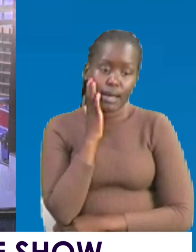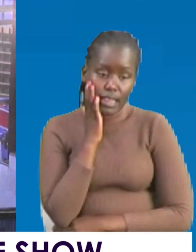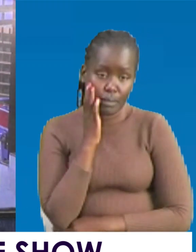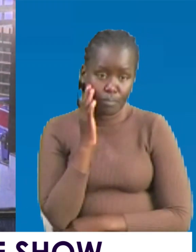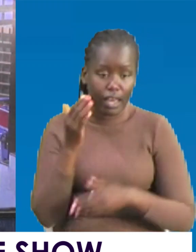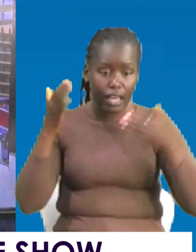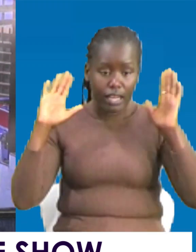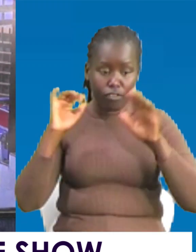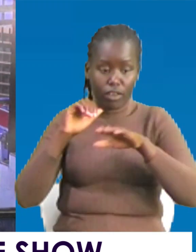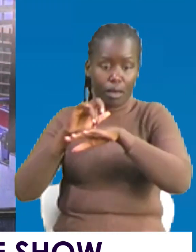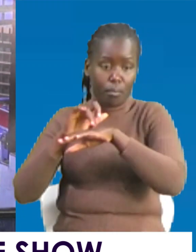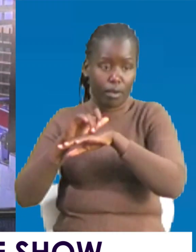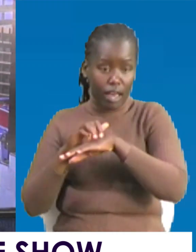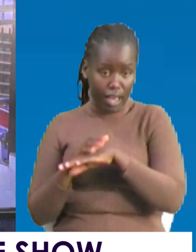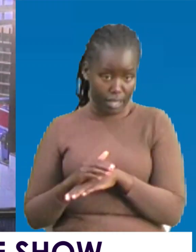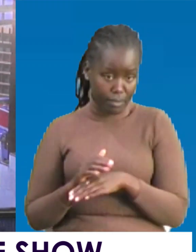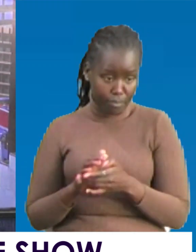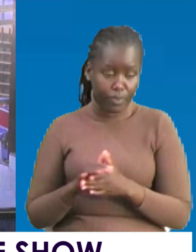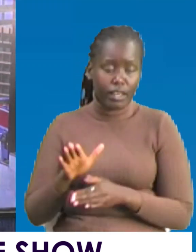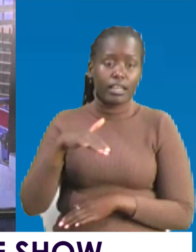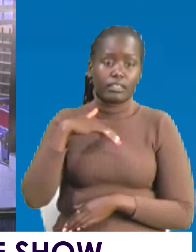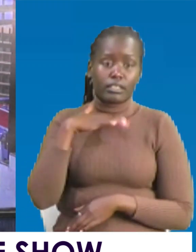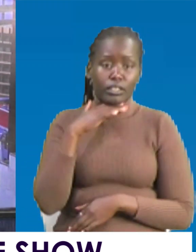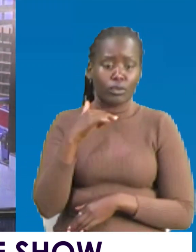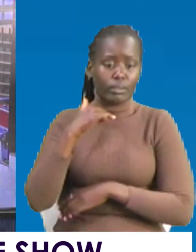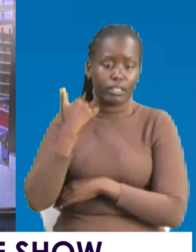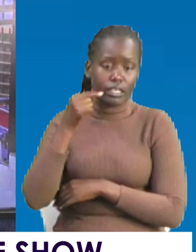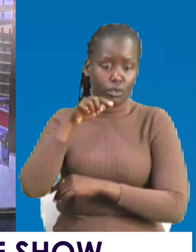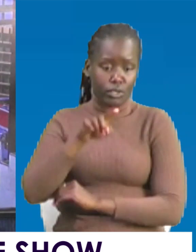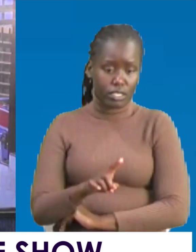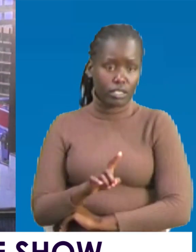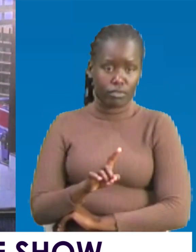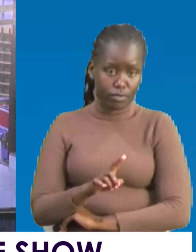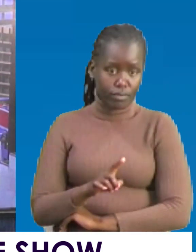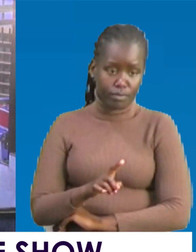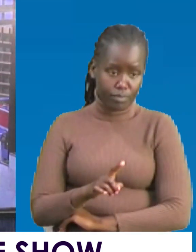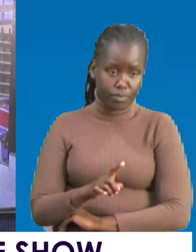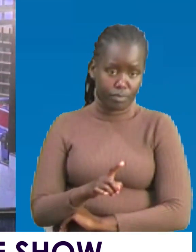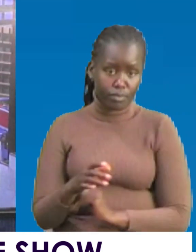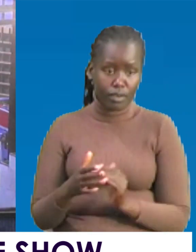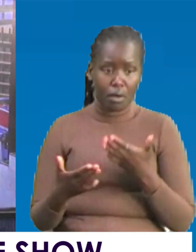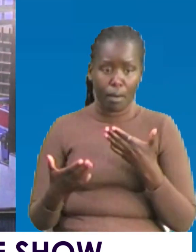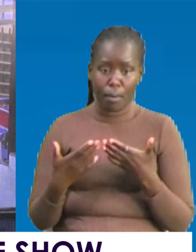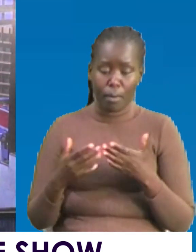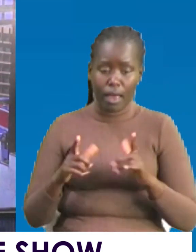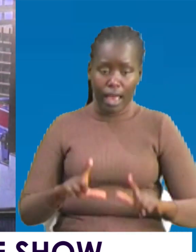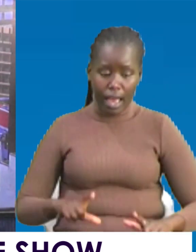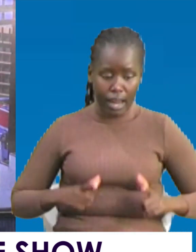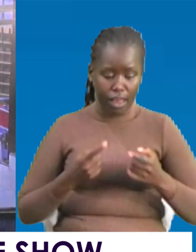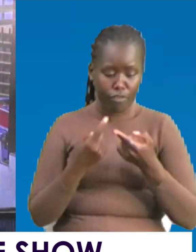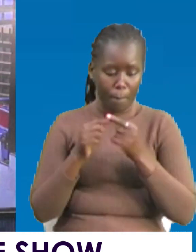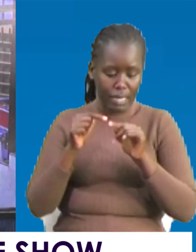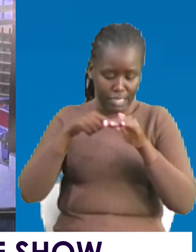poverty, die in suicide, killing yourself with your own hands, or just being alive but you're dead on